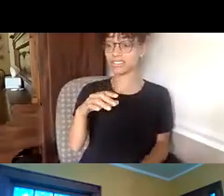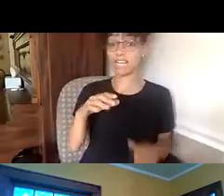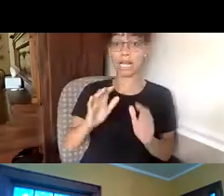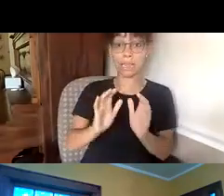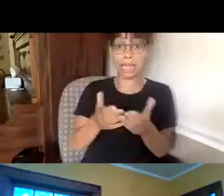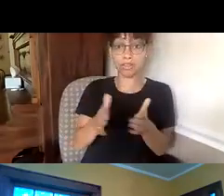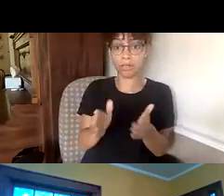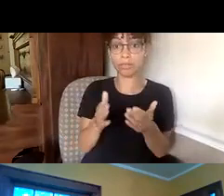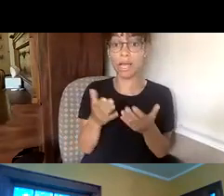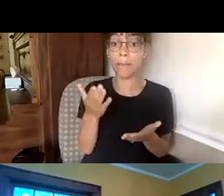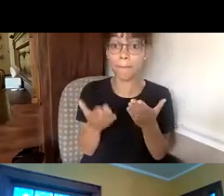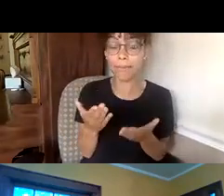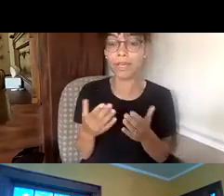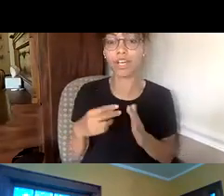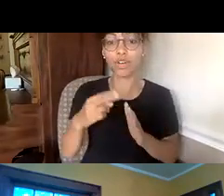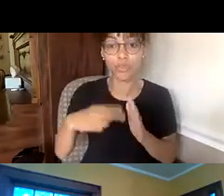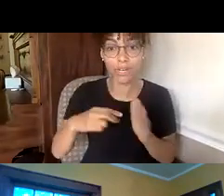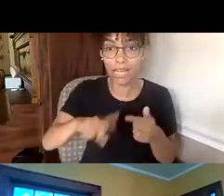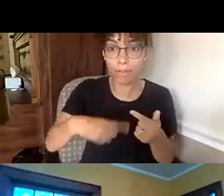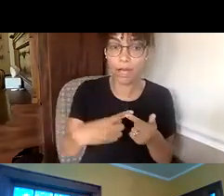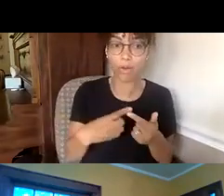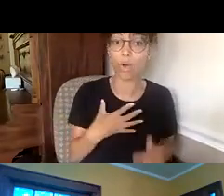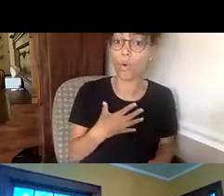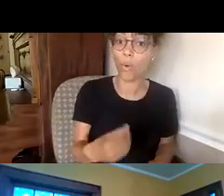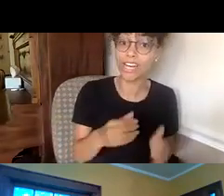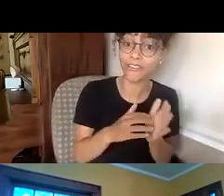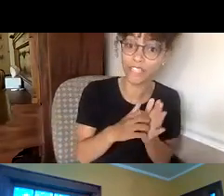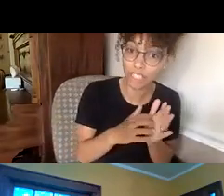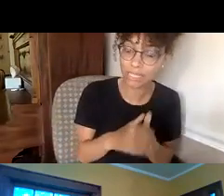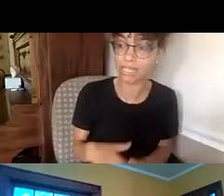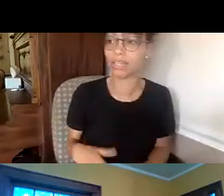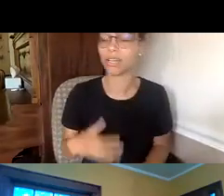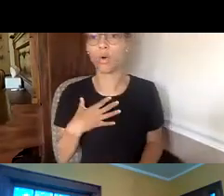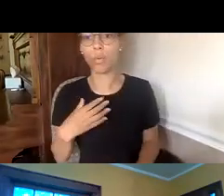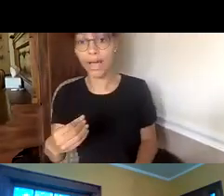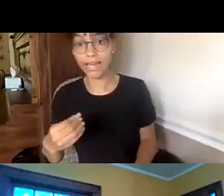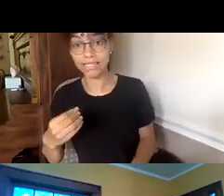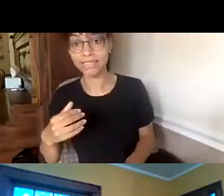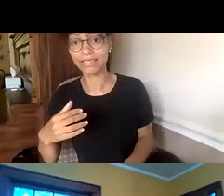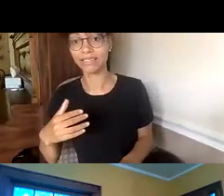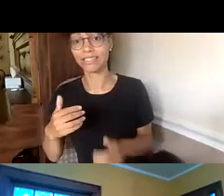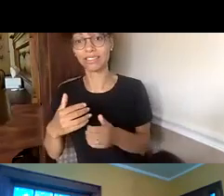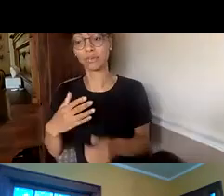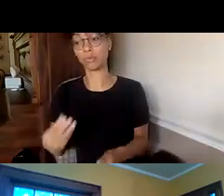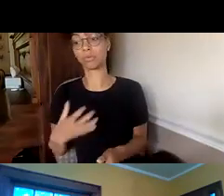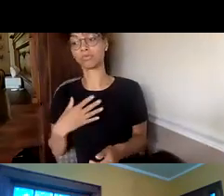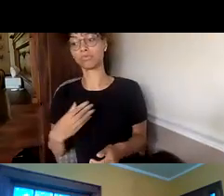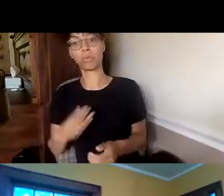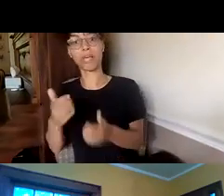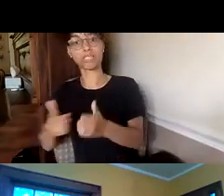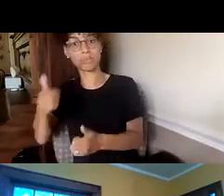read things like White Supremacy in Me, White Fragility, and figure out how that translates into curriculum and being able